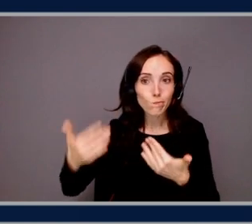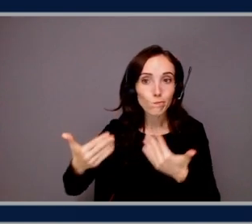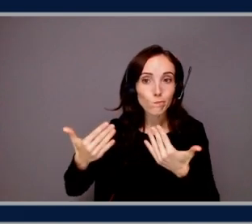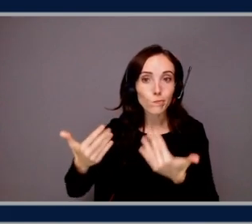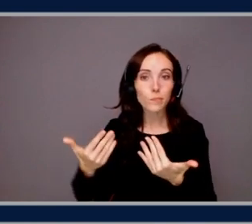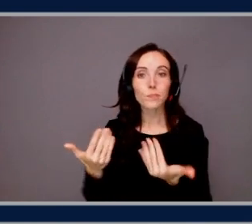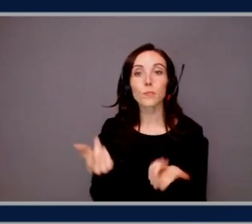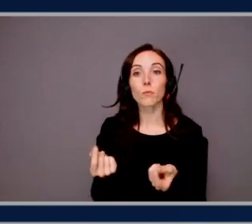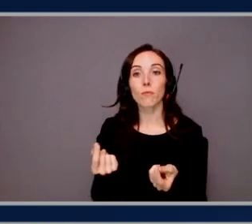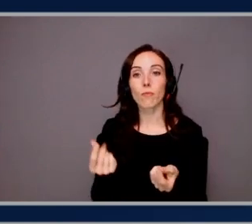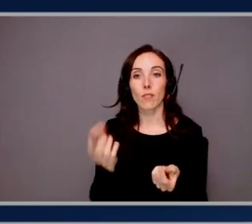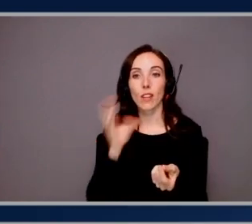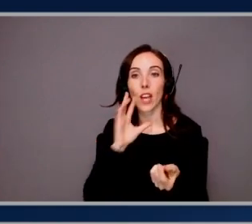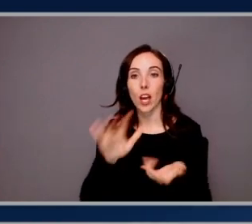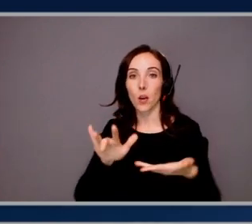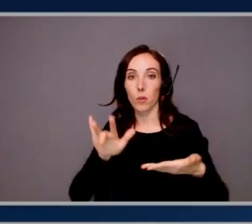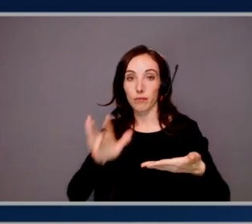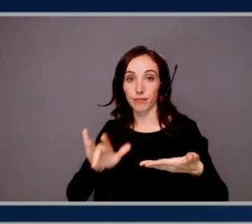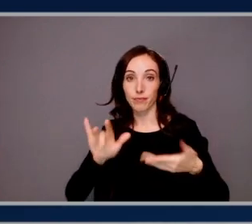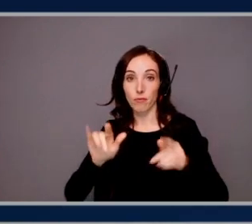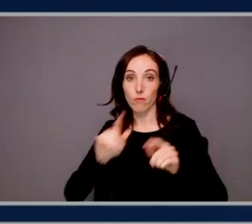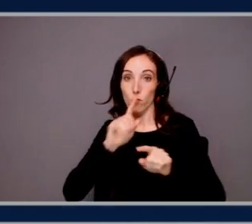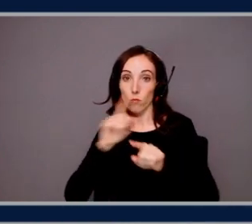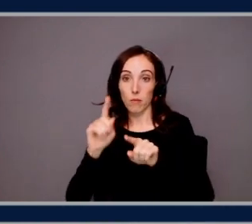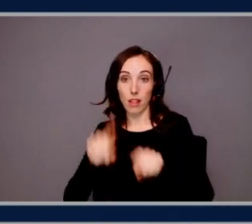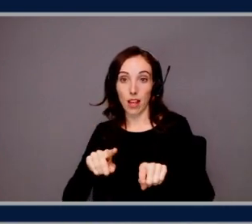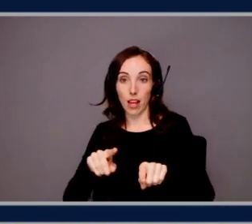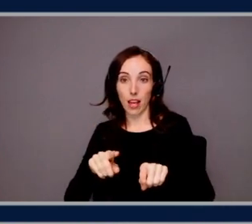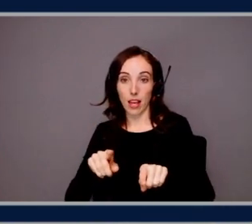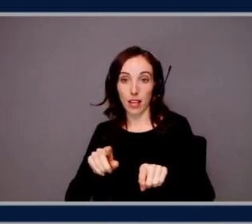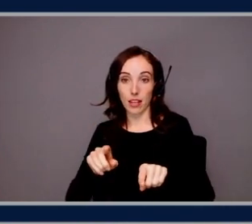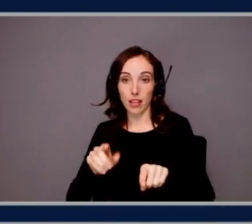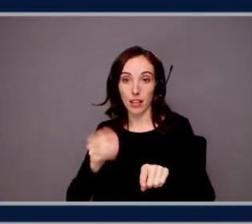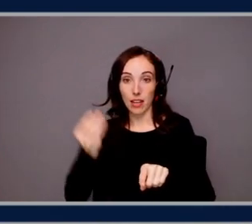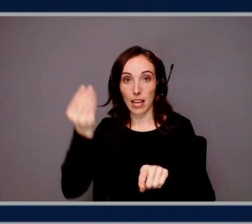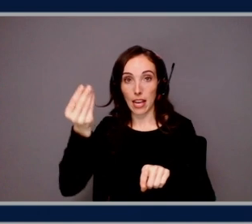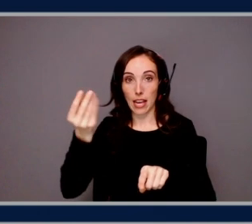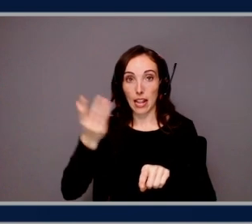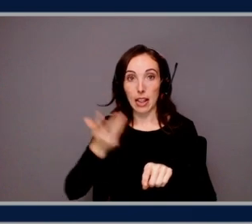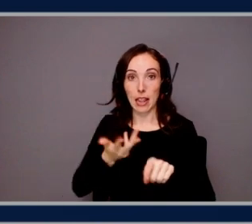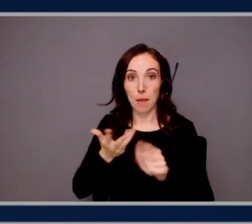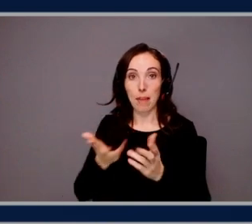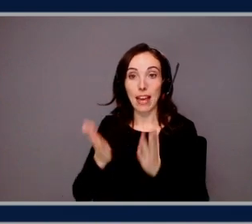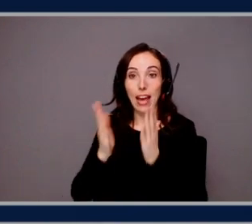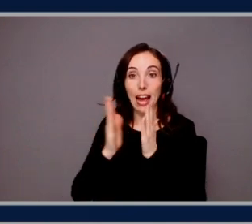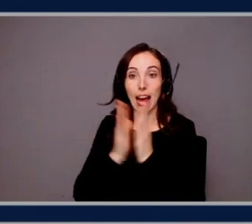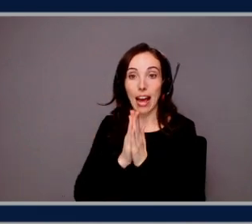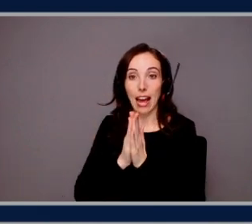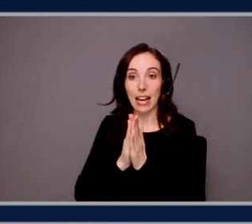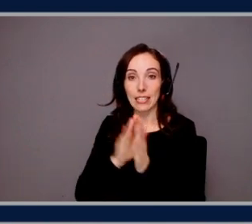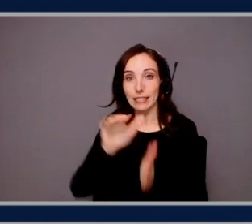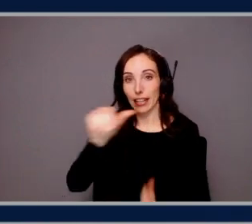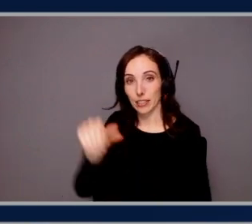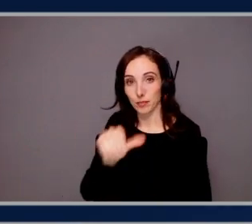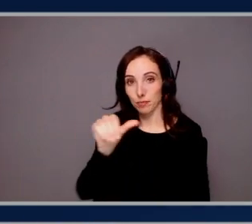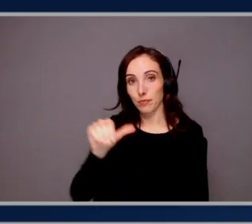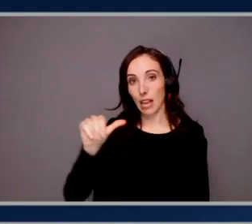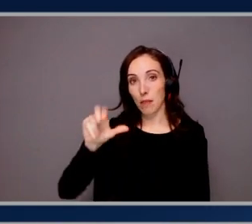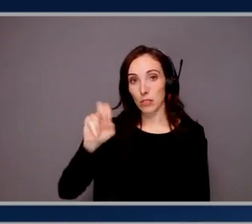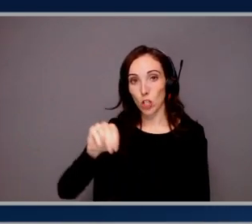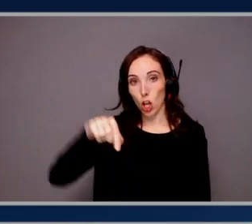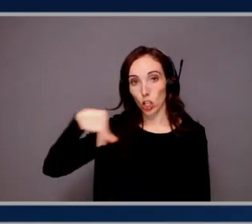say reply and I say, let me ask Amazon Q